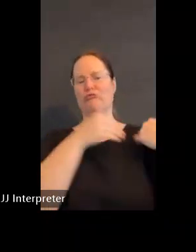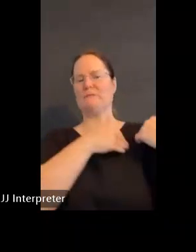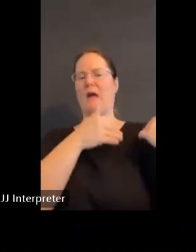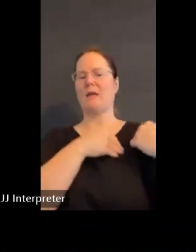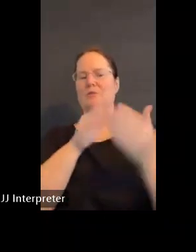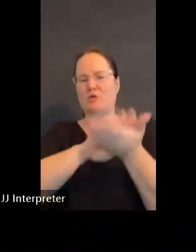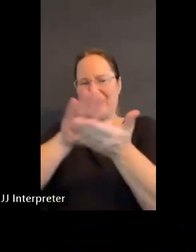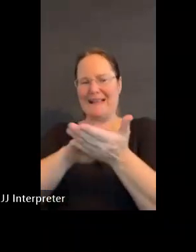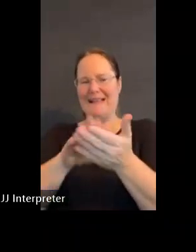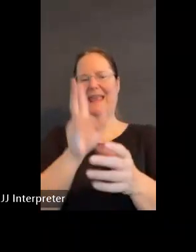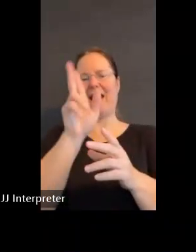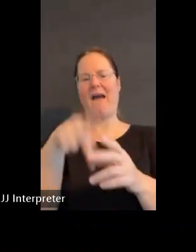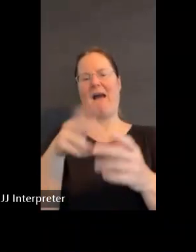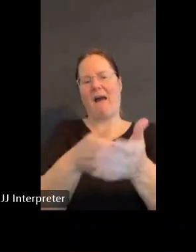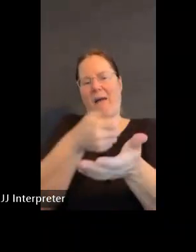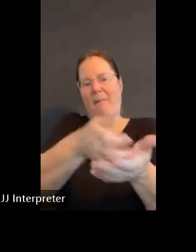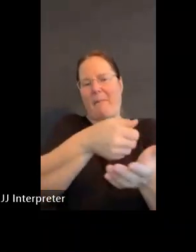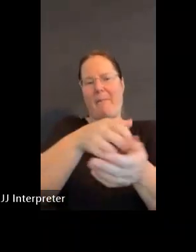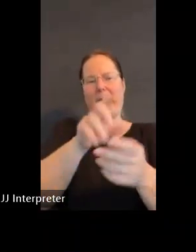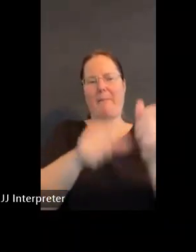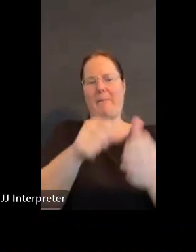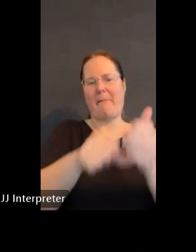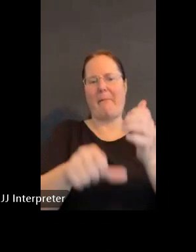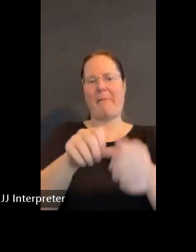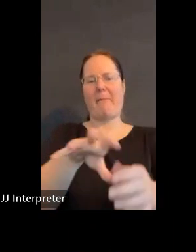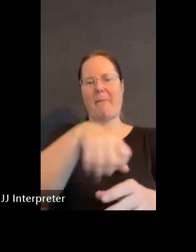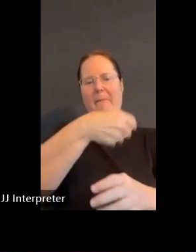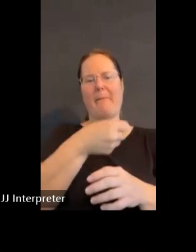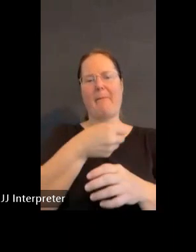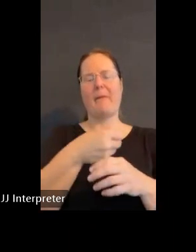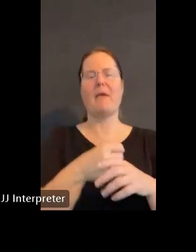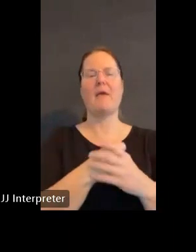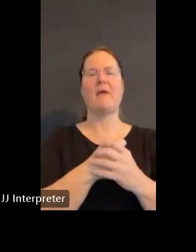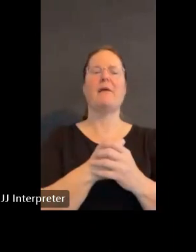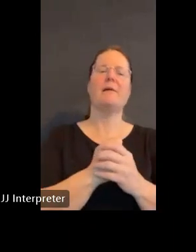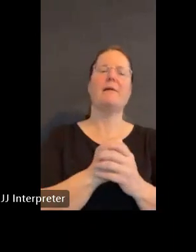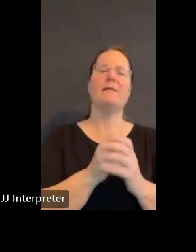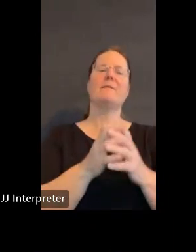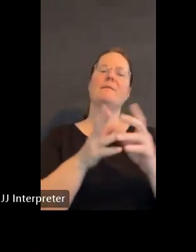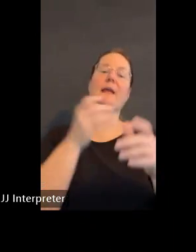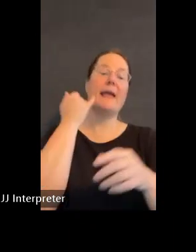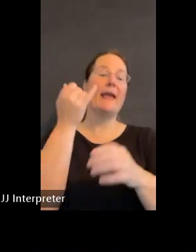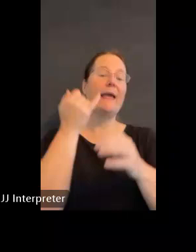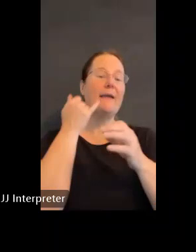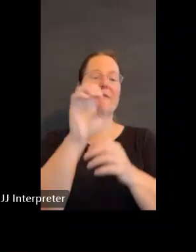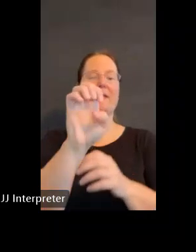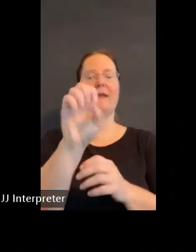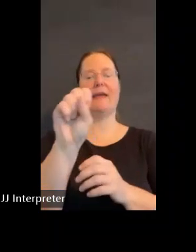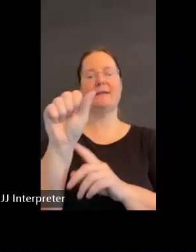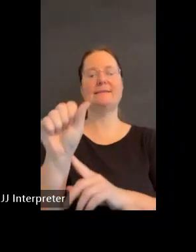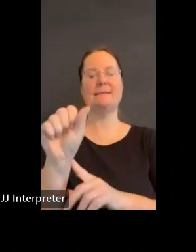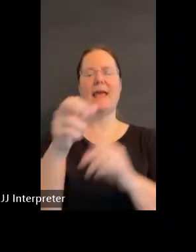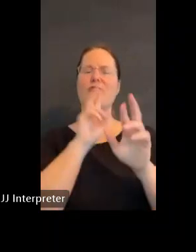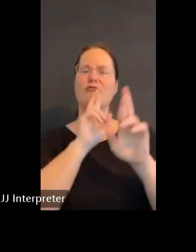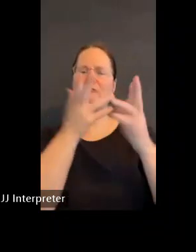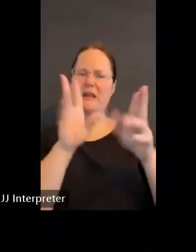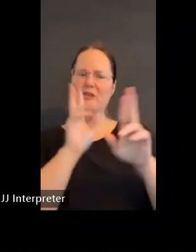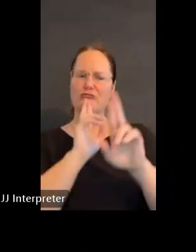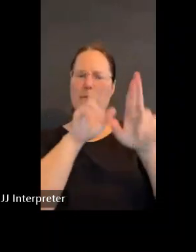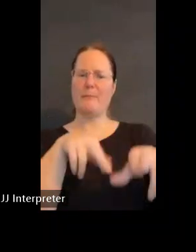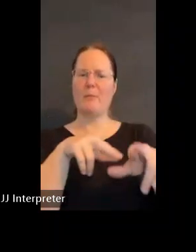All right, so if a requested ESA has been reported for dangerous behavior, what kind of documentation can a